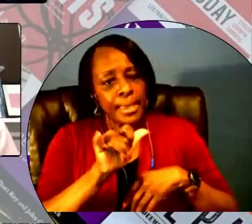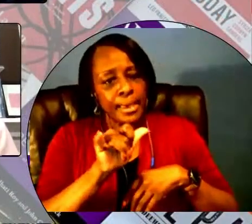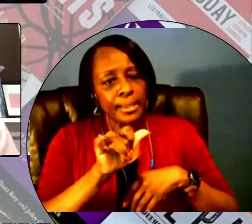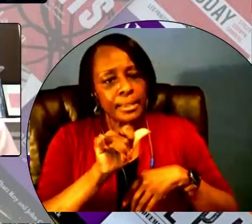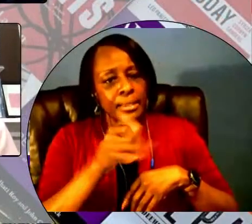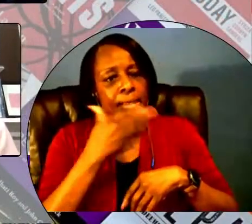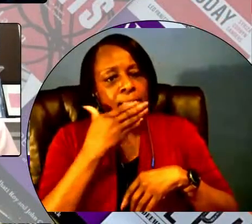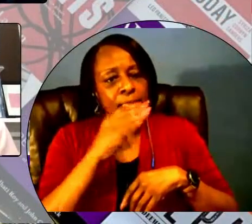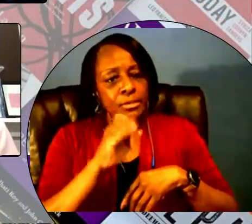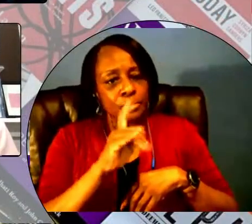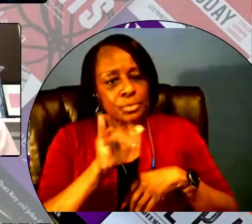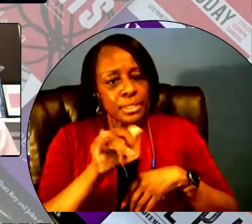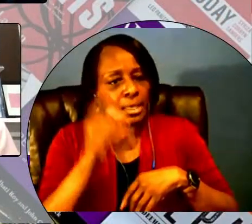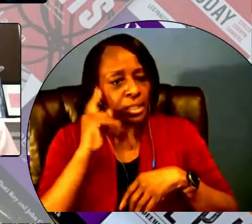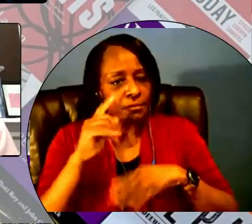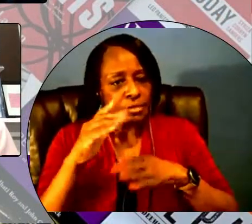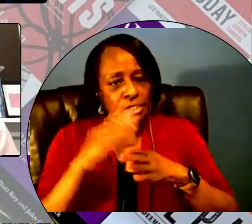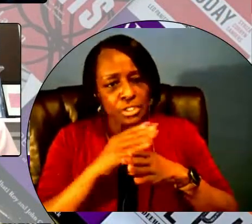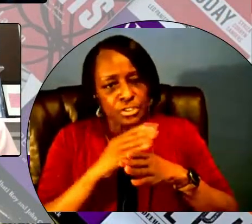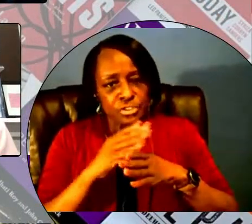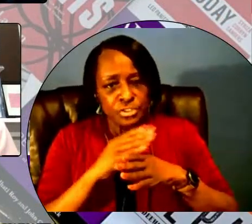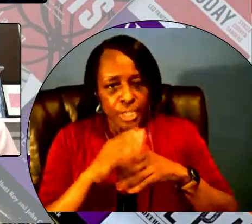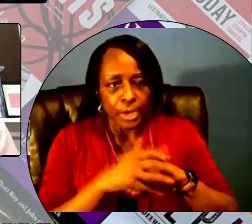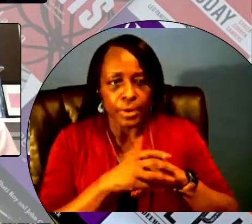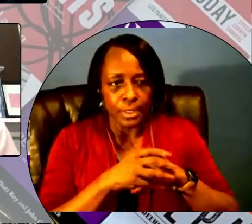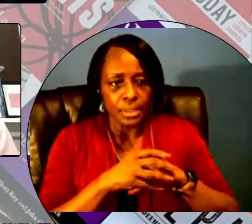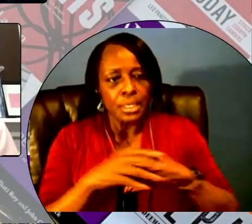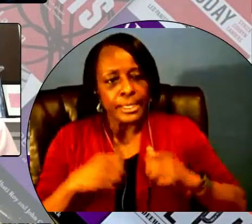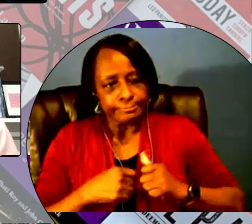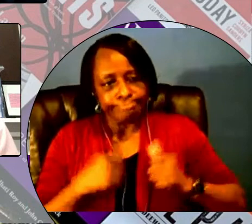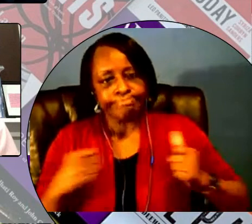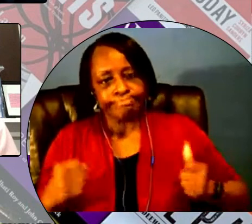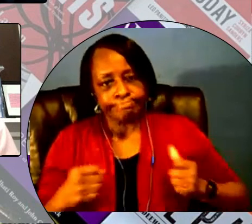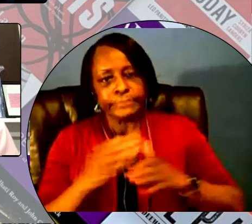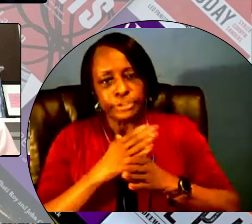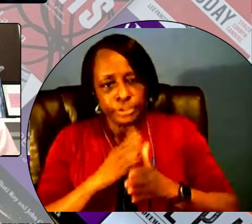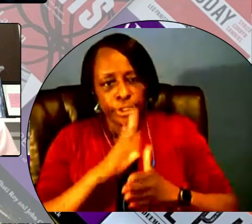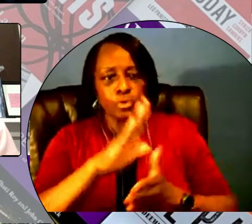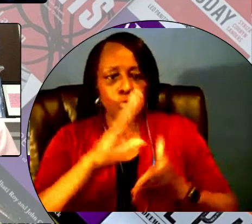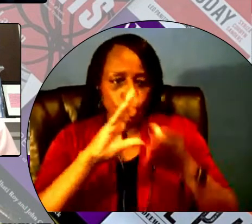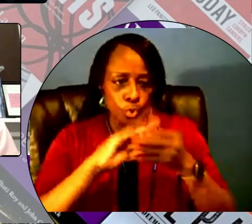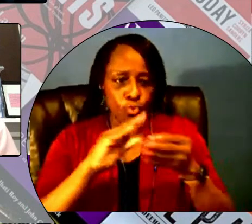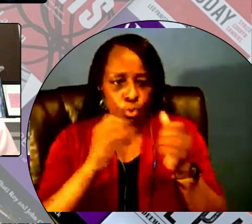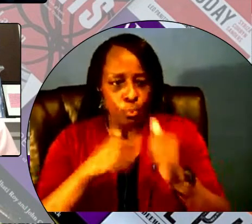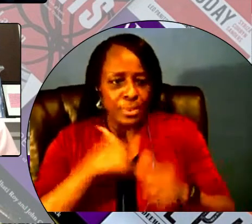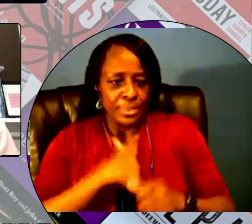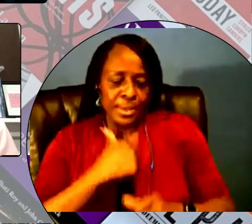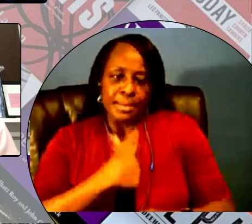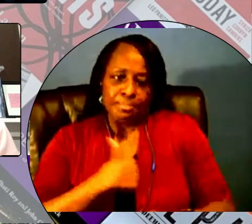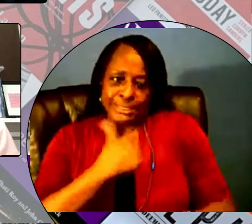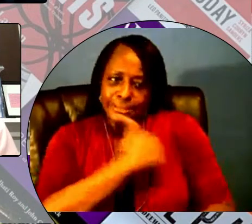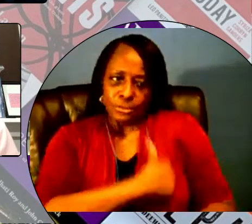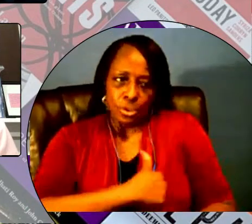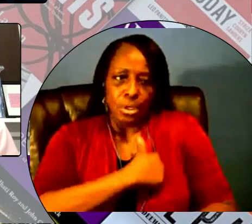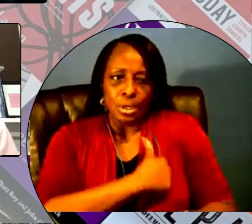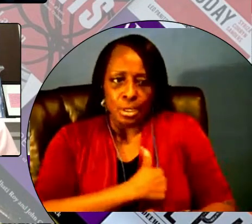you, Kelly, for sharing and opening up your story and sharing this with us. I'm sorry that